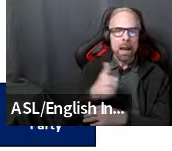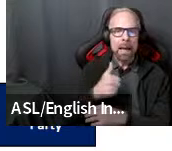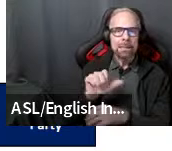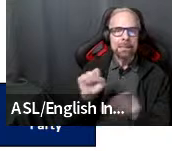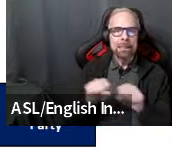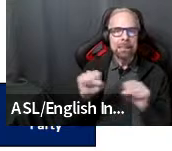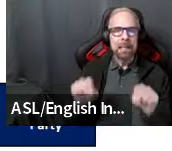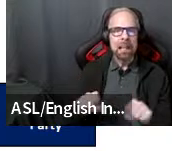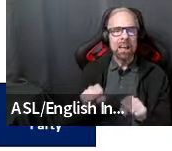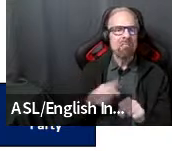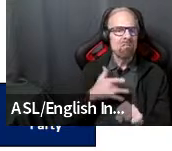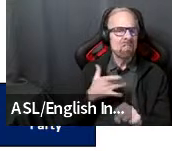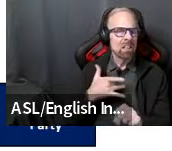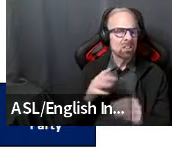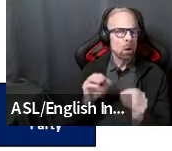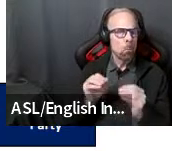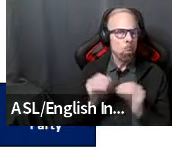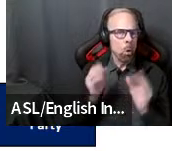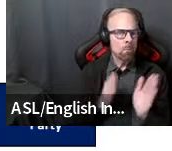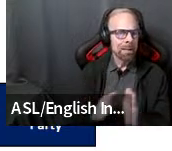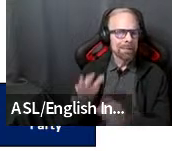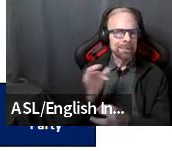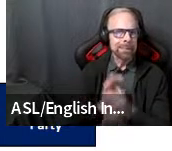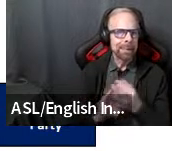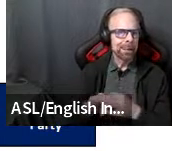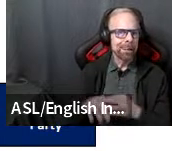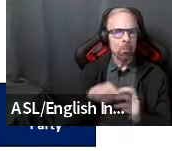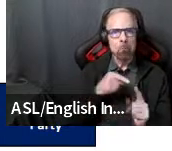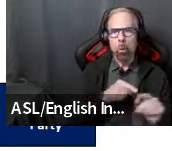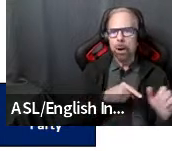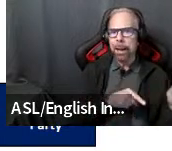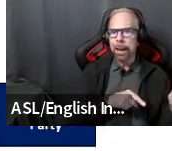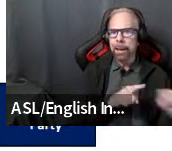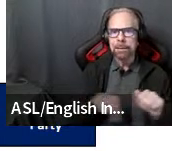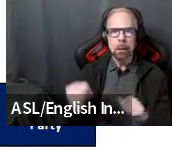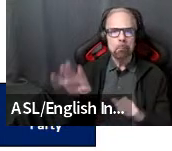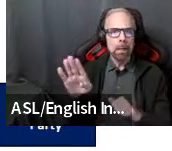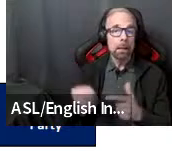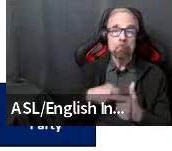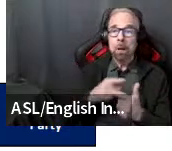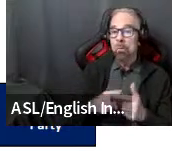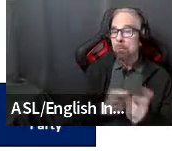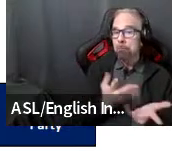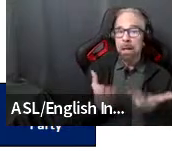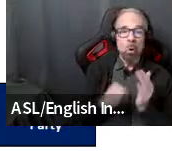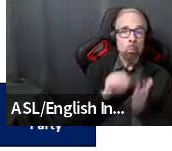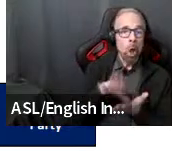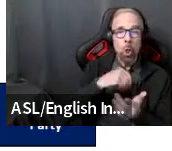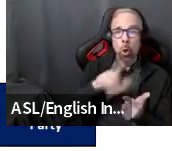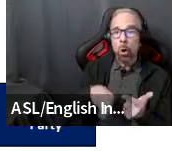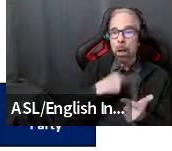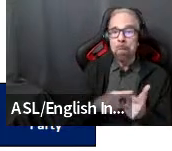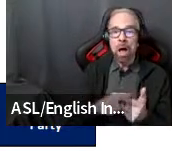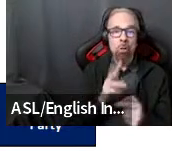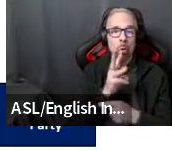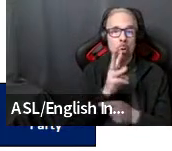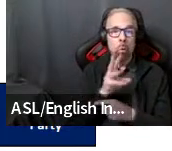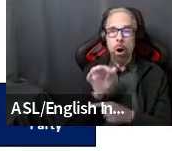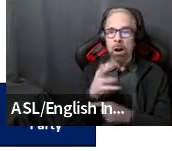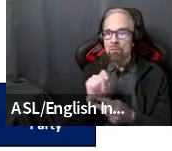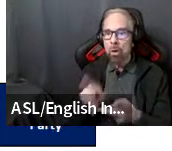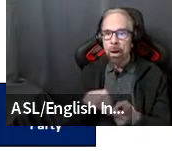more intentional and less of a point A to point B, but hey, we're gonna learn about the waterfront, we're gonna learn about the mountains, we're gonna learn about the region along the way, and it's